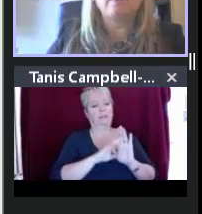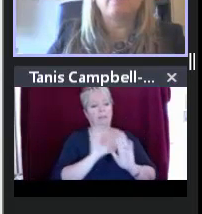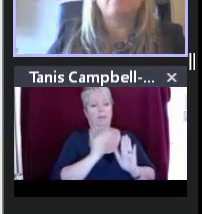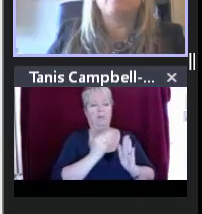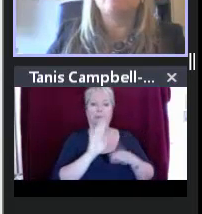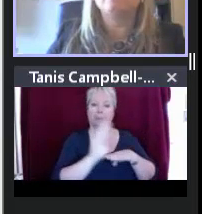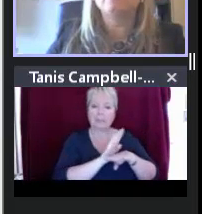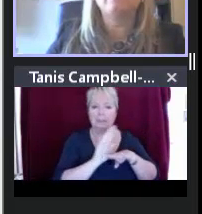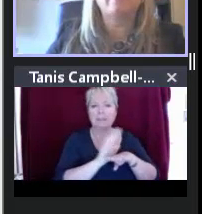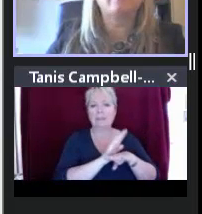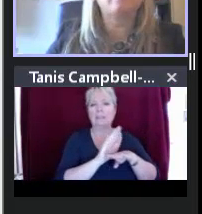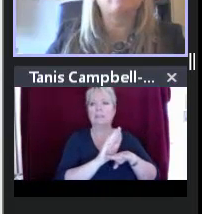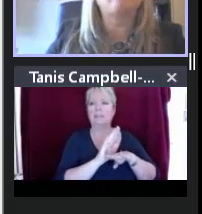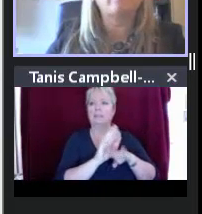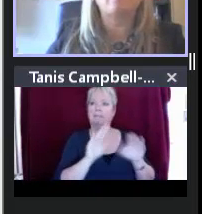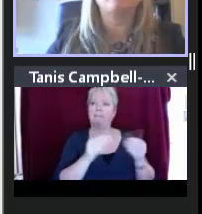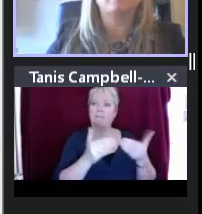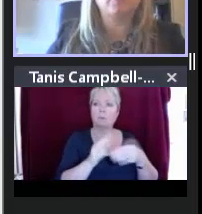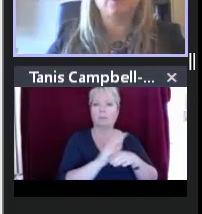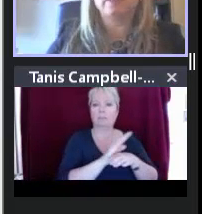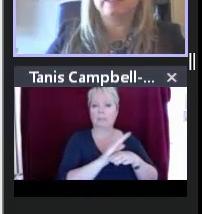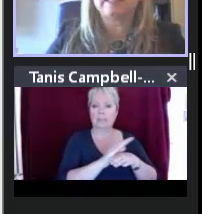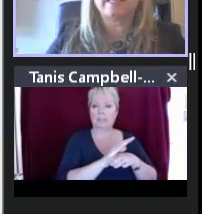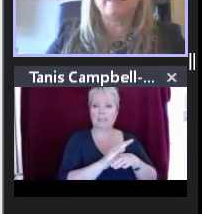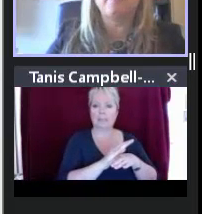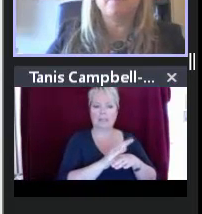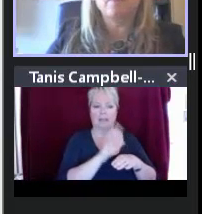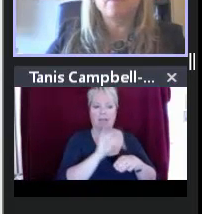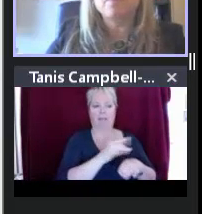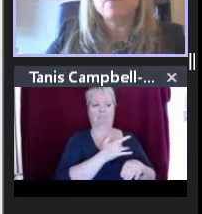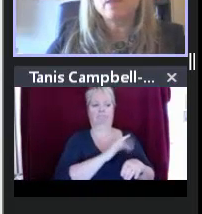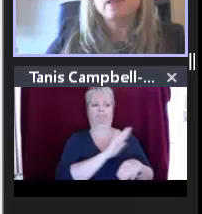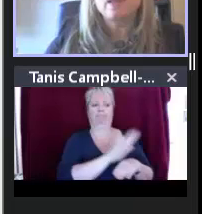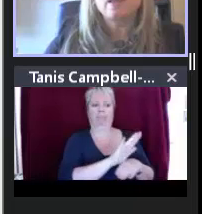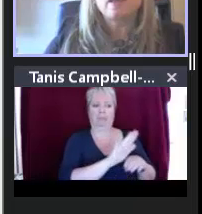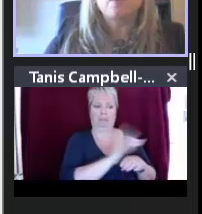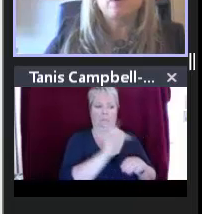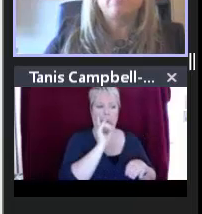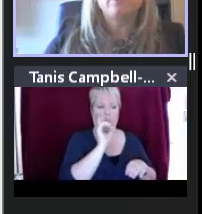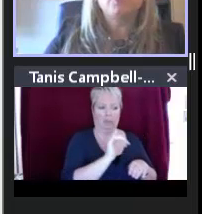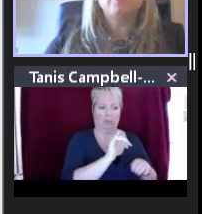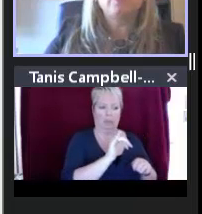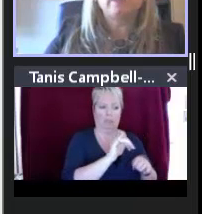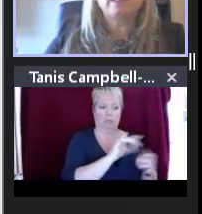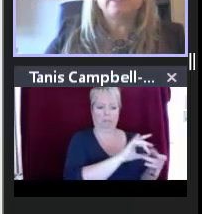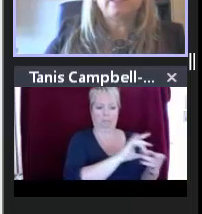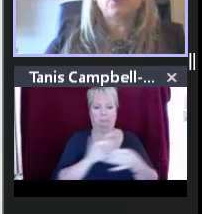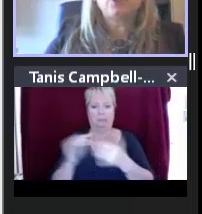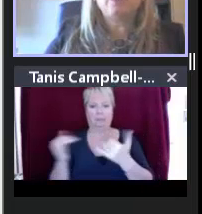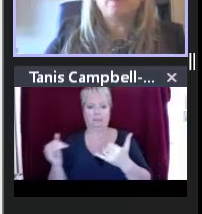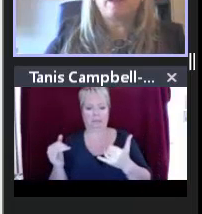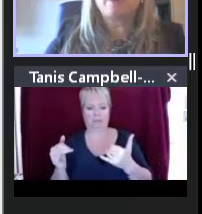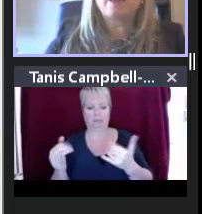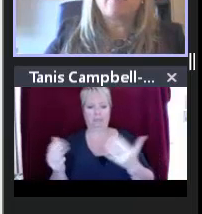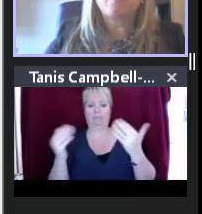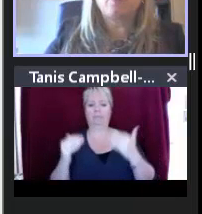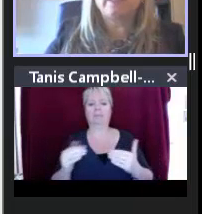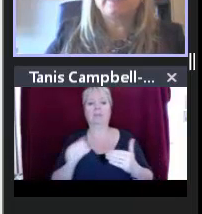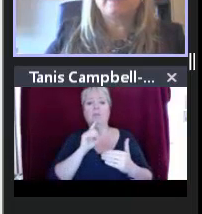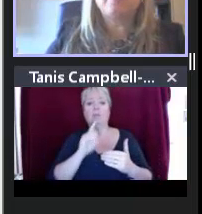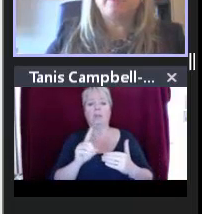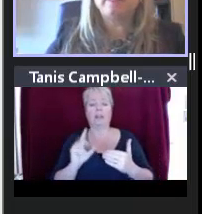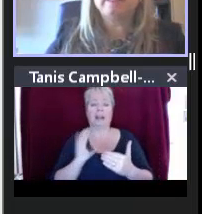in that sort of that environment to this day. We're a virtual organization, and we